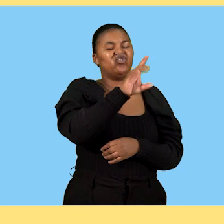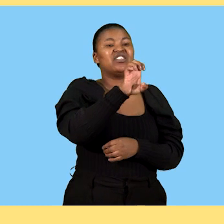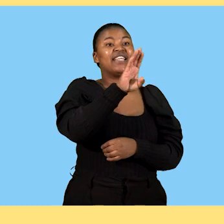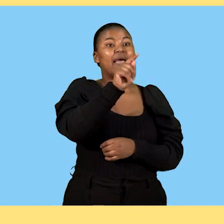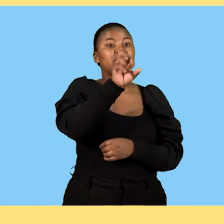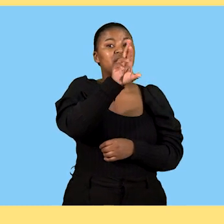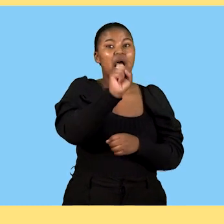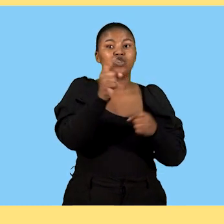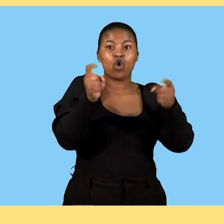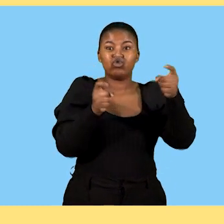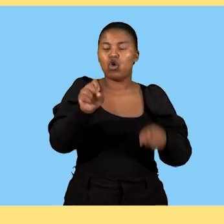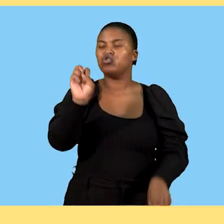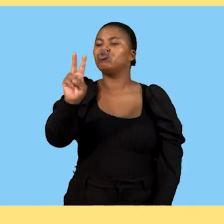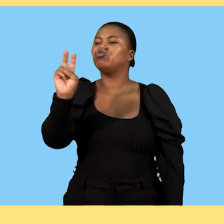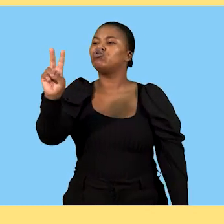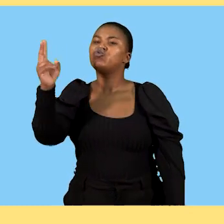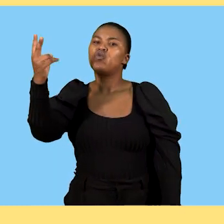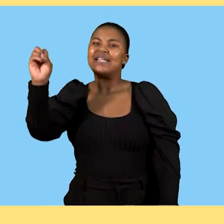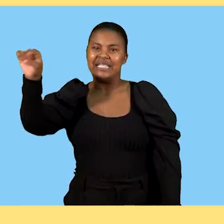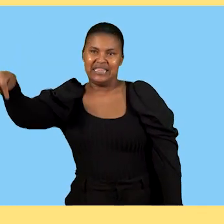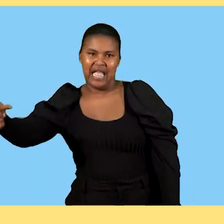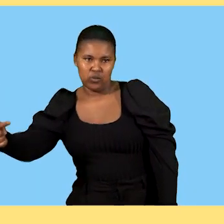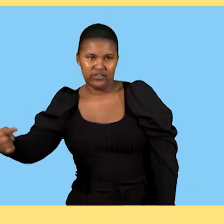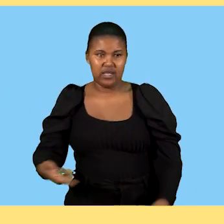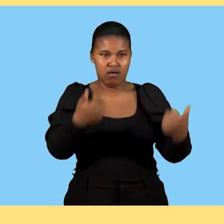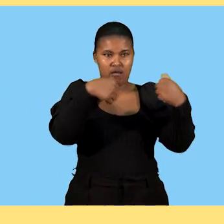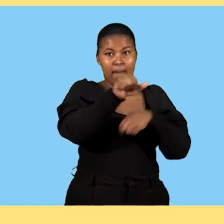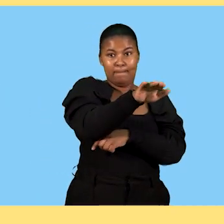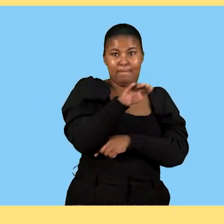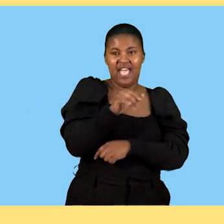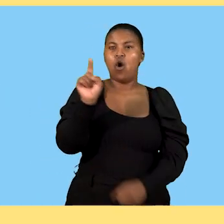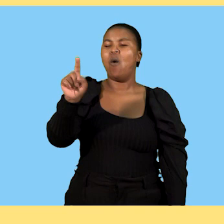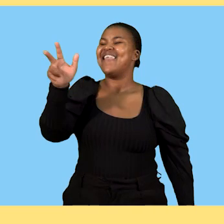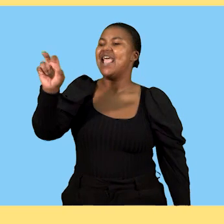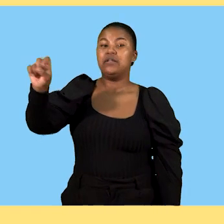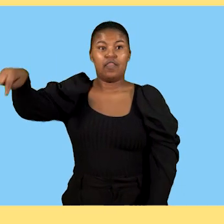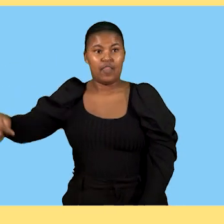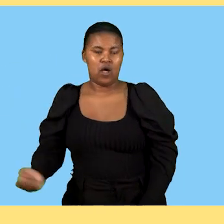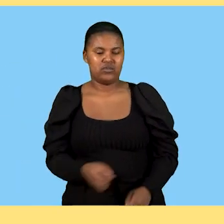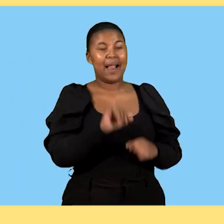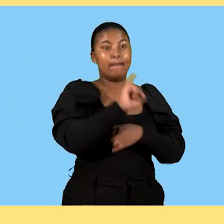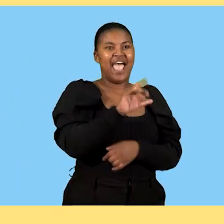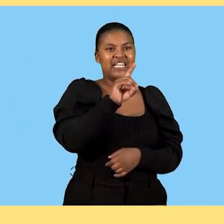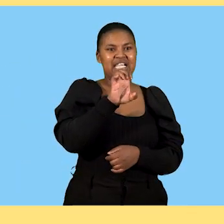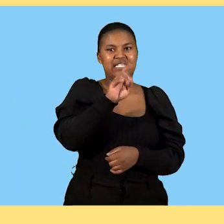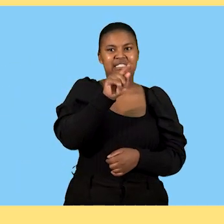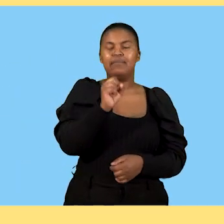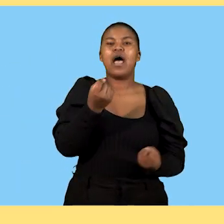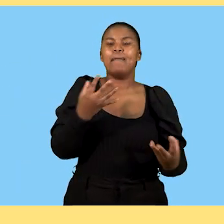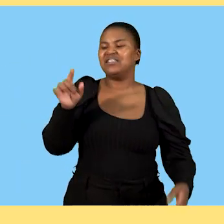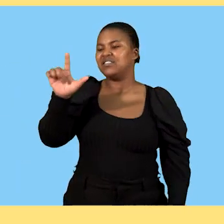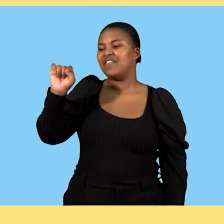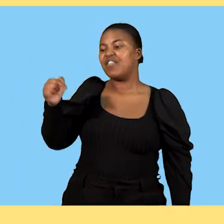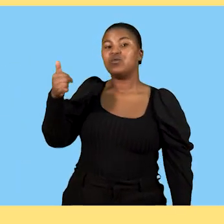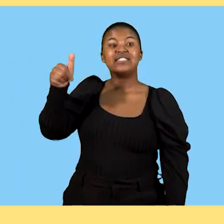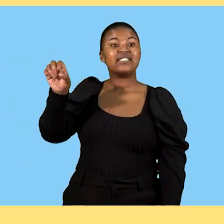bank of 180, and bad debts is 7,600. An amount of 2,500 was received from